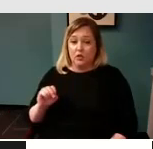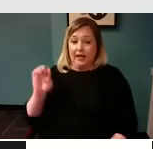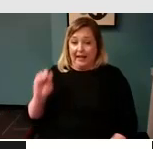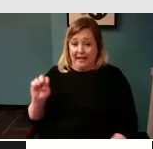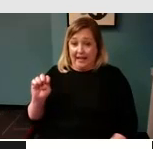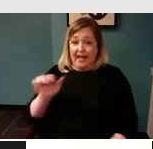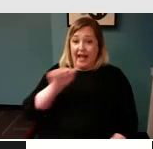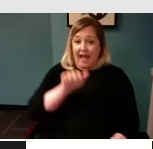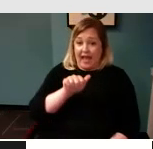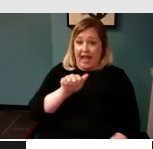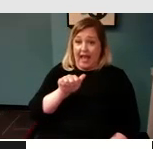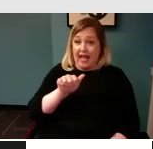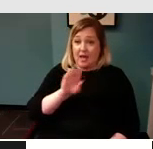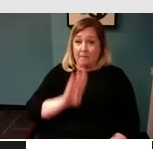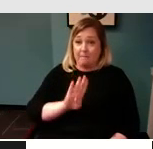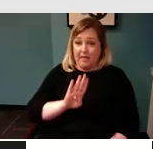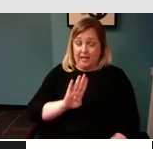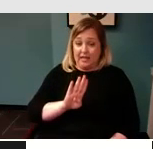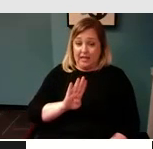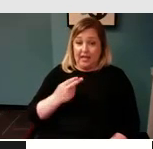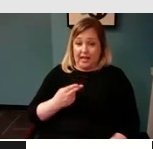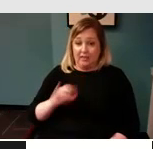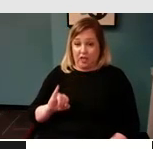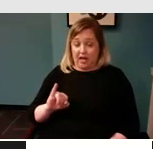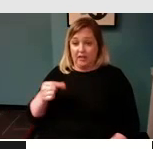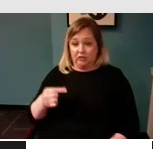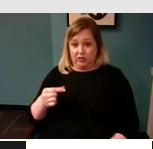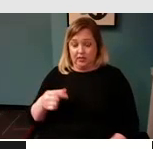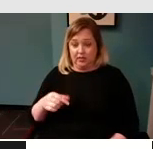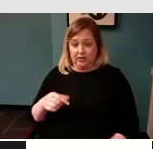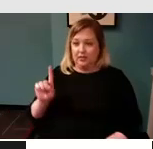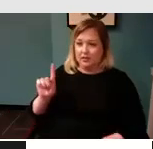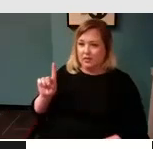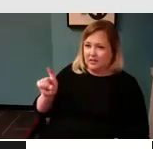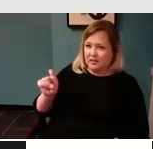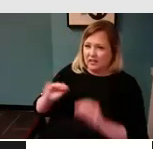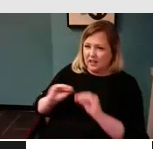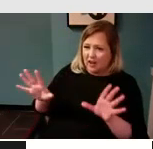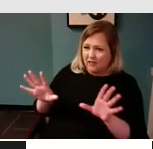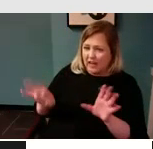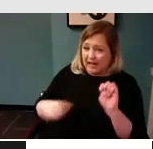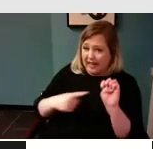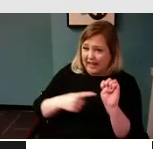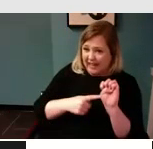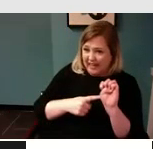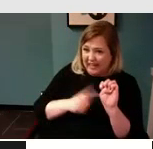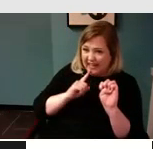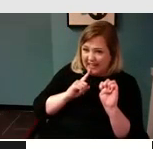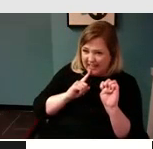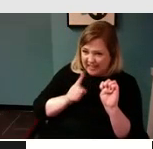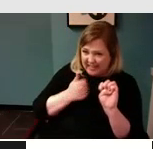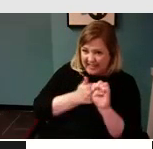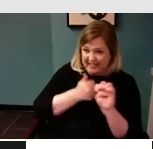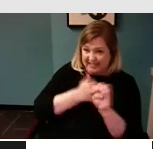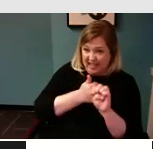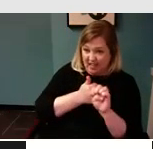B, HIG, and CJFD. And just to clarify, E is considered an SCC even though it